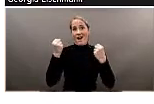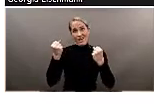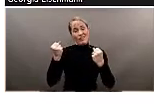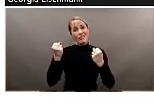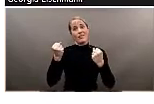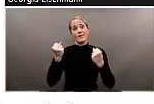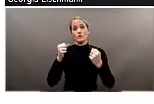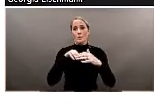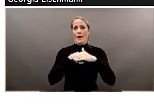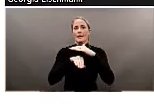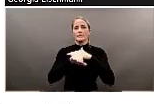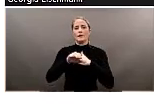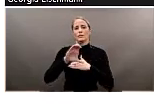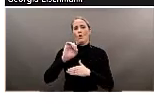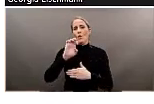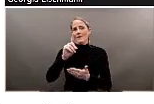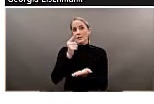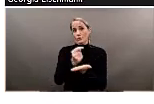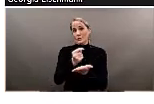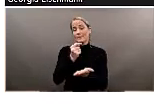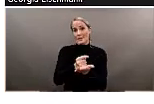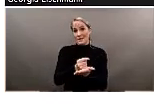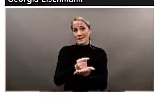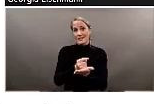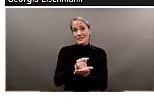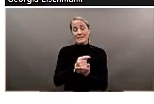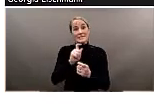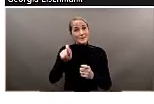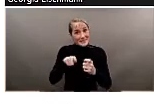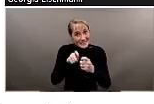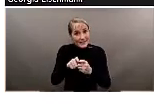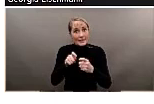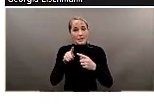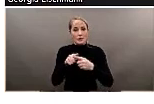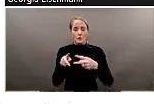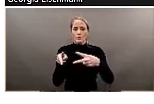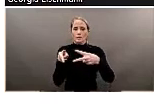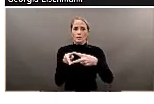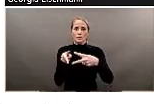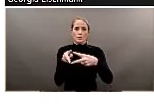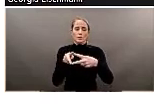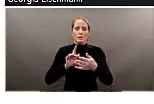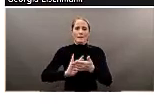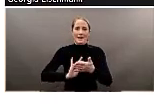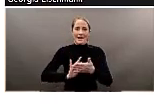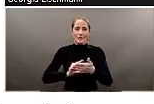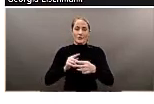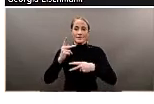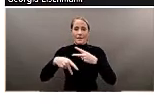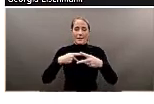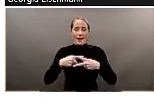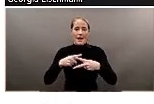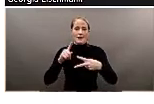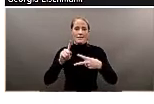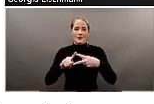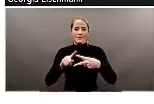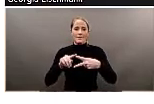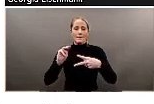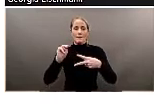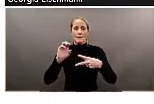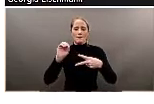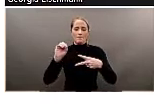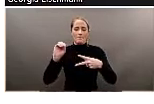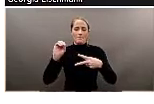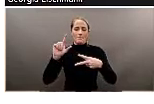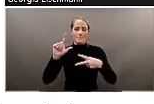telehealth program to access COVID-19 treatment, particularly 2 types of oral antiviral